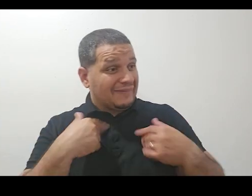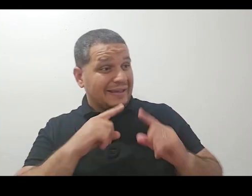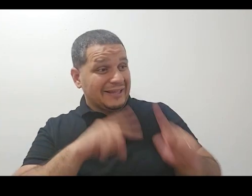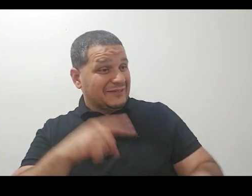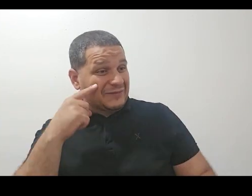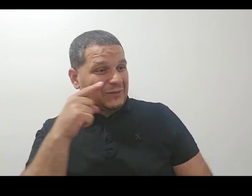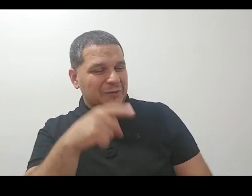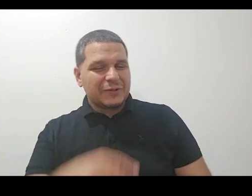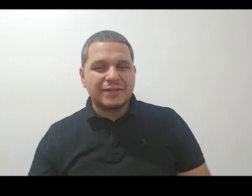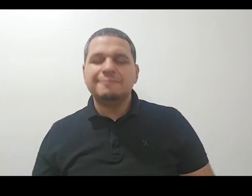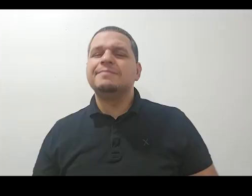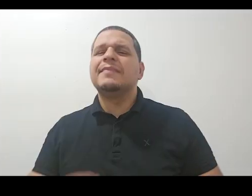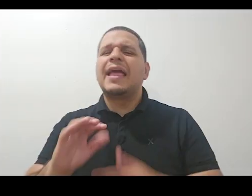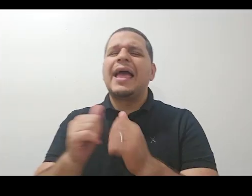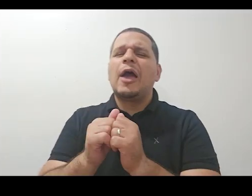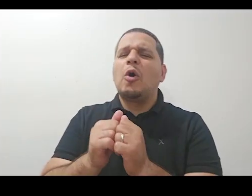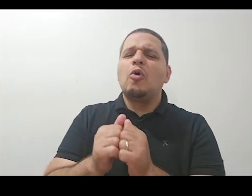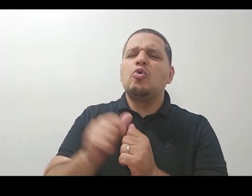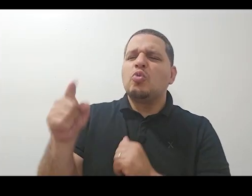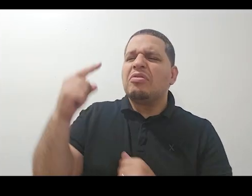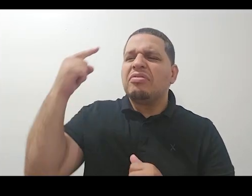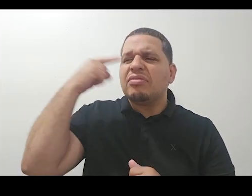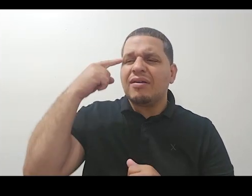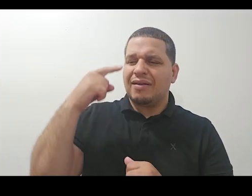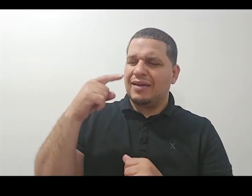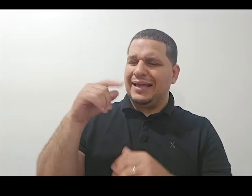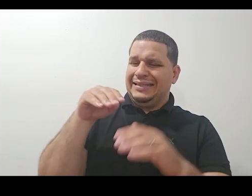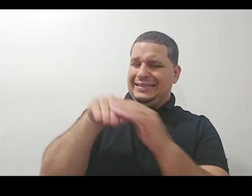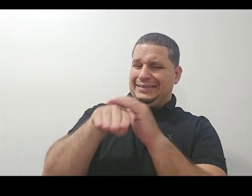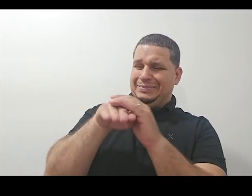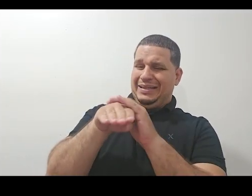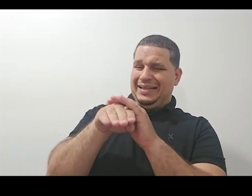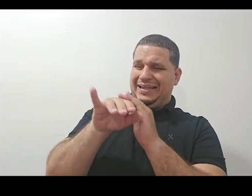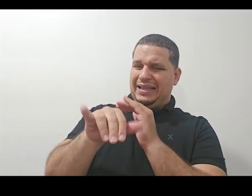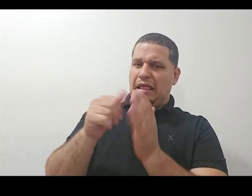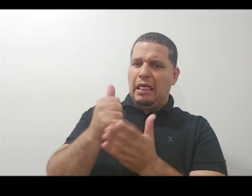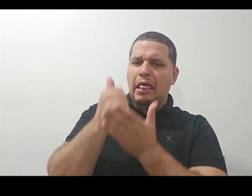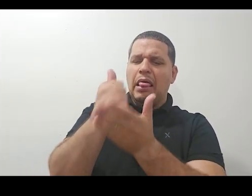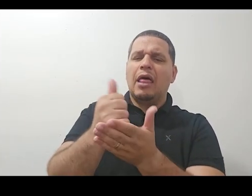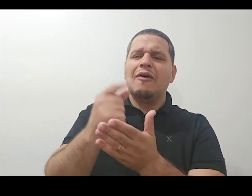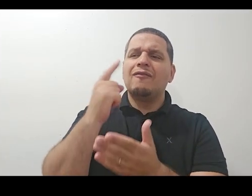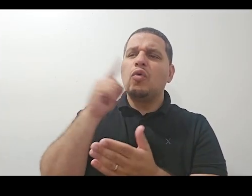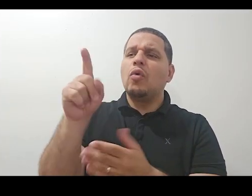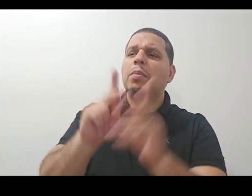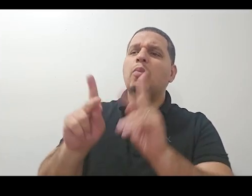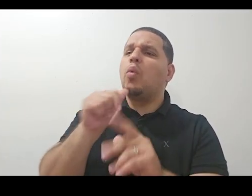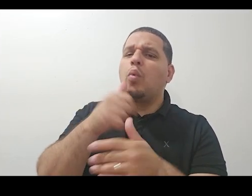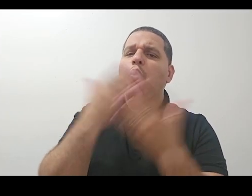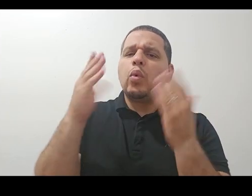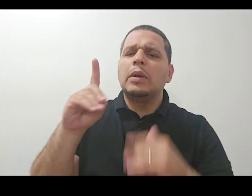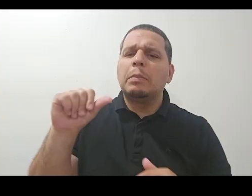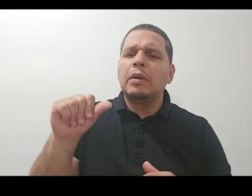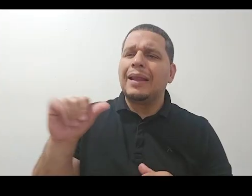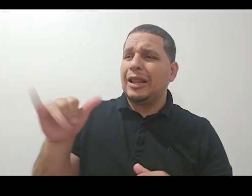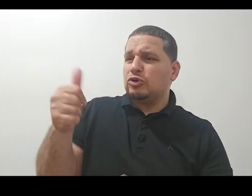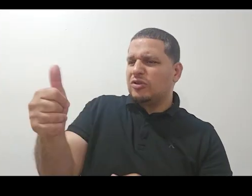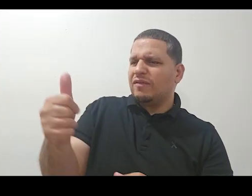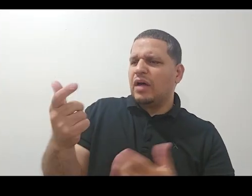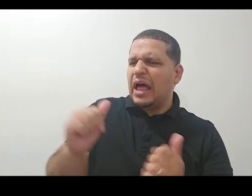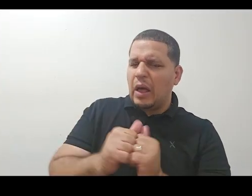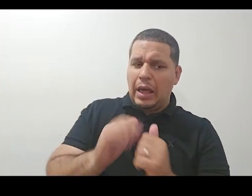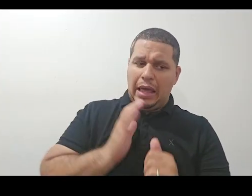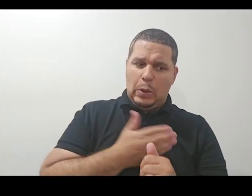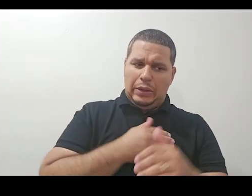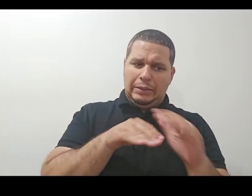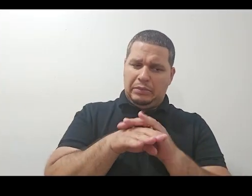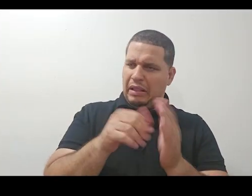for you. All right. How do you think accessibility helps even for able-bodied people like yourself? Well,